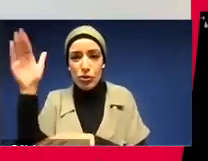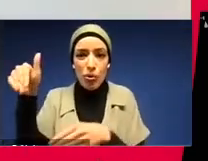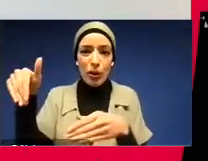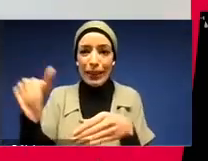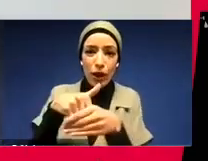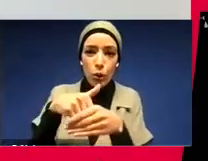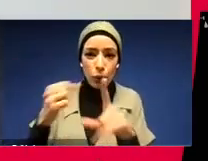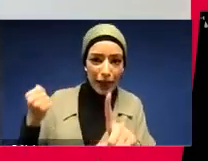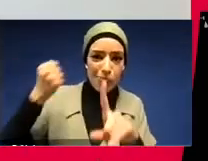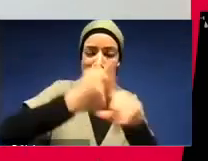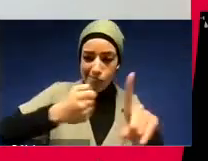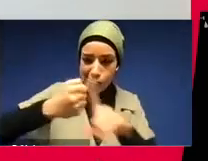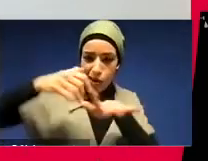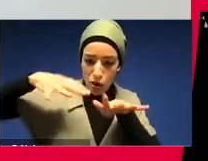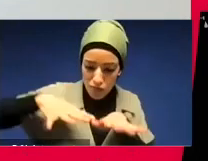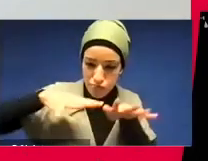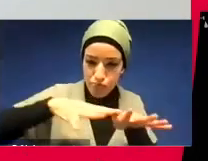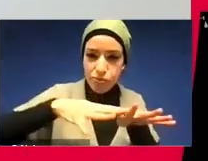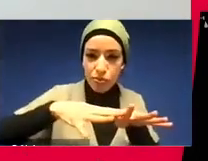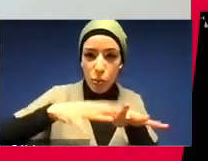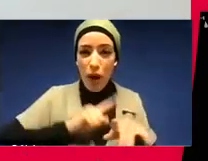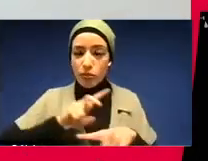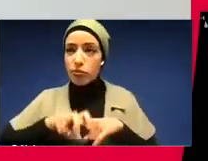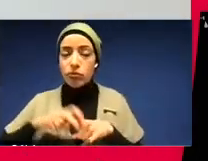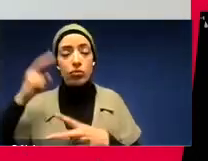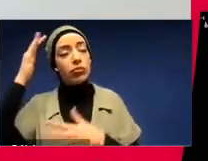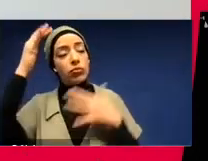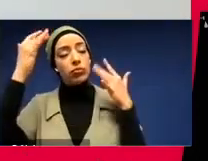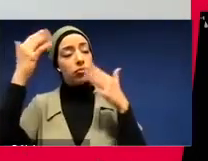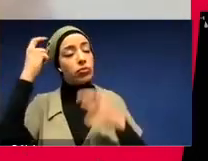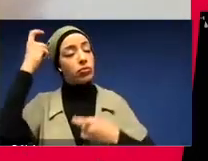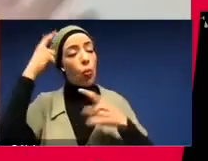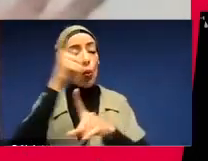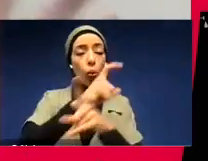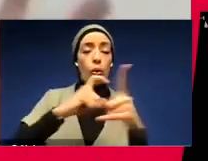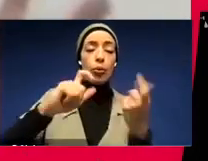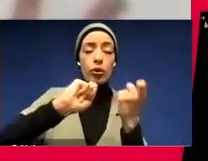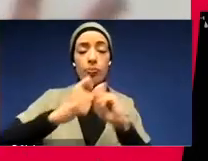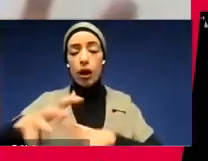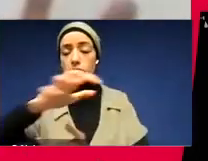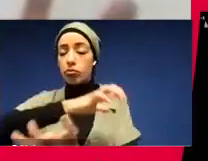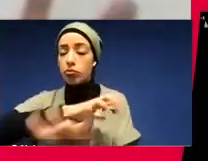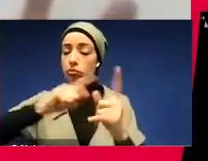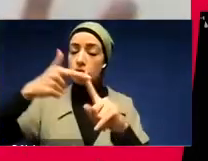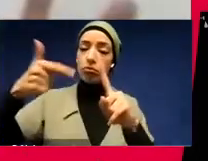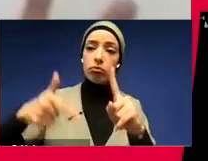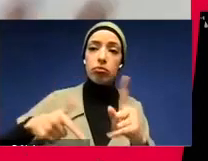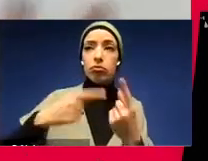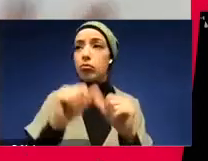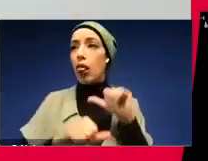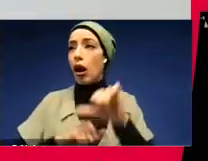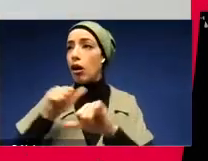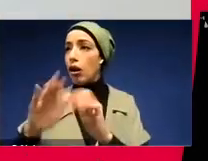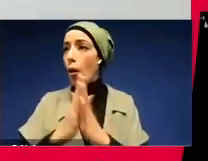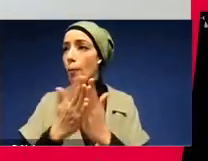just talking, and they're just turning simple ideas like community to some complex series and books